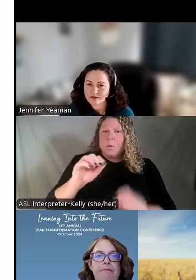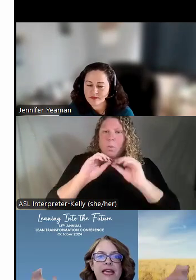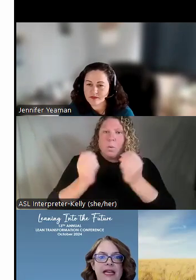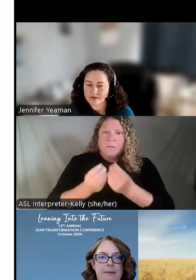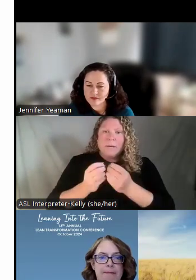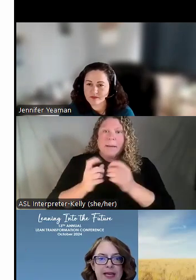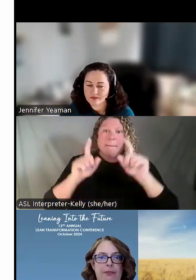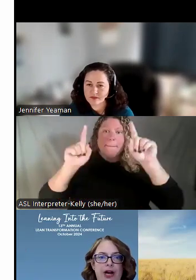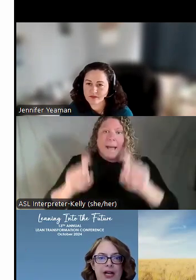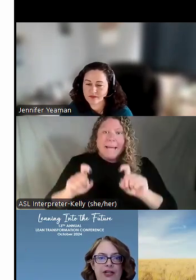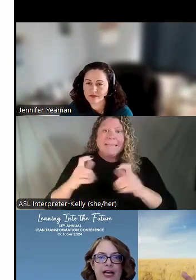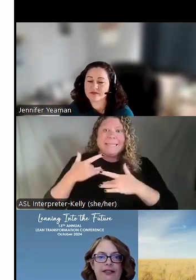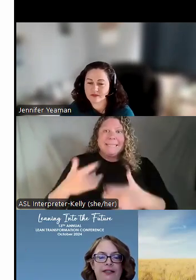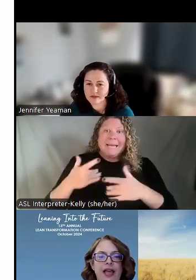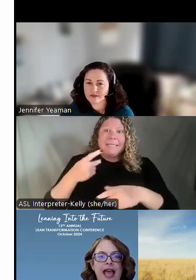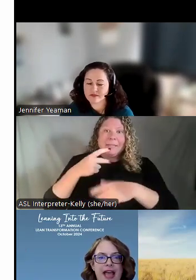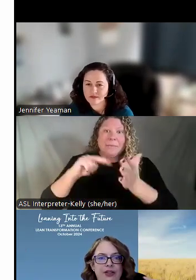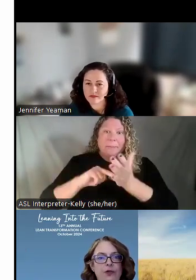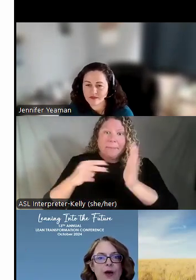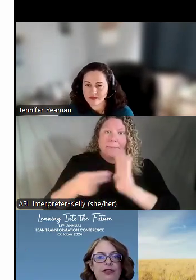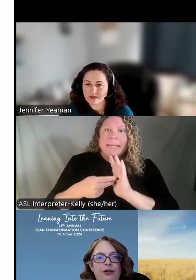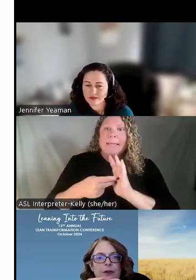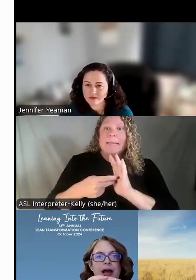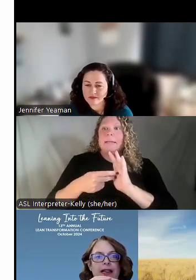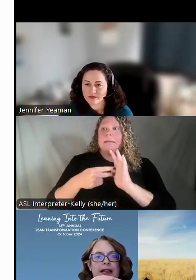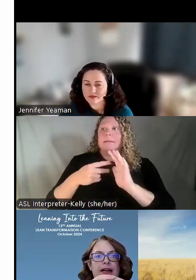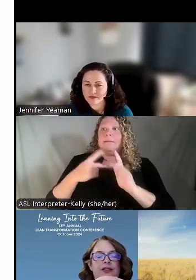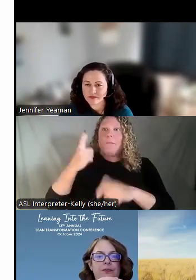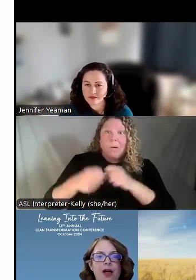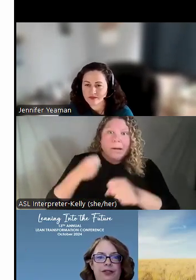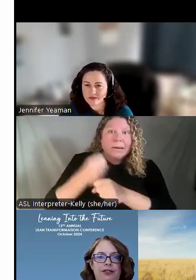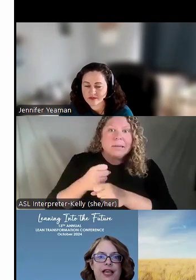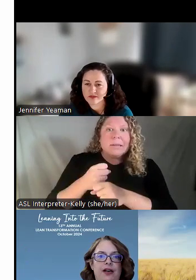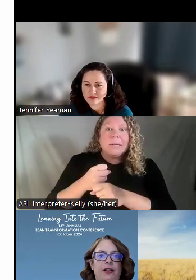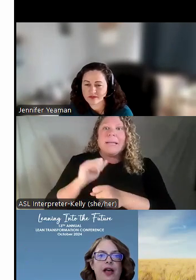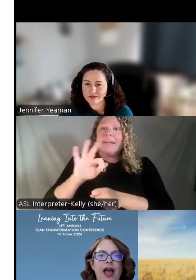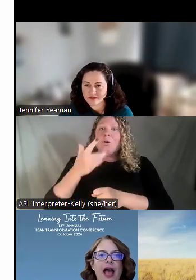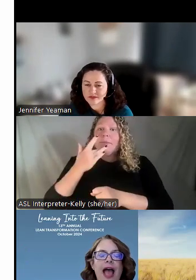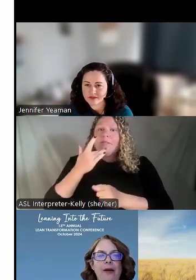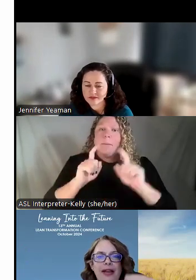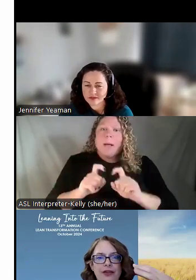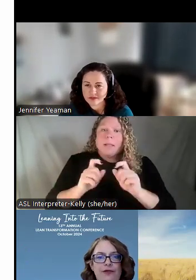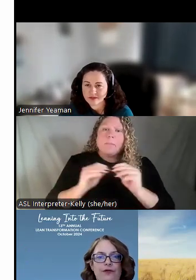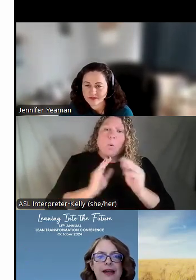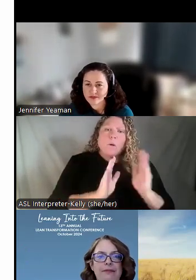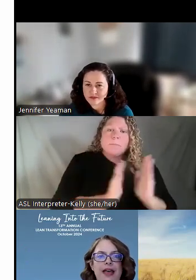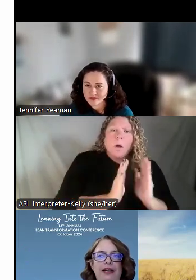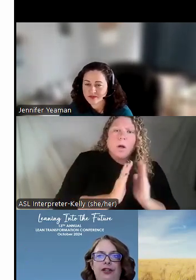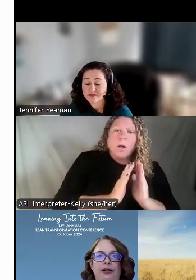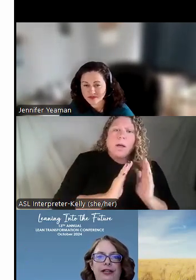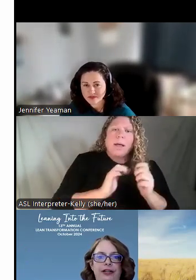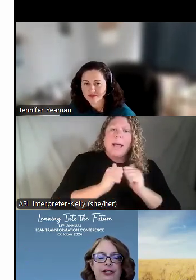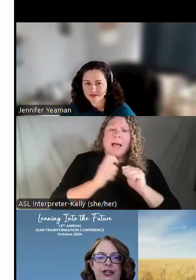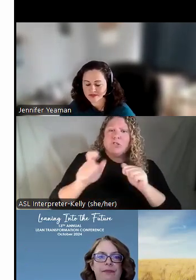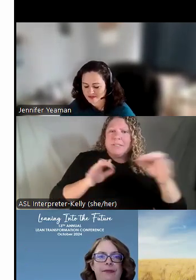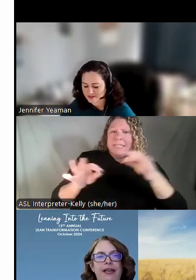typically mean big projects and you want to do a pilot at a smaller scale, how might you frame that to